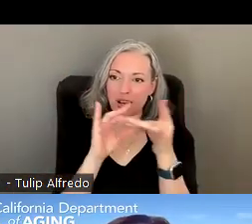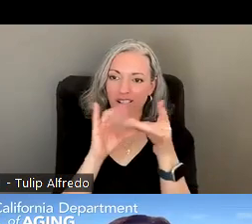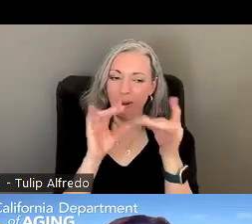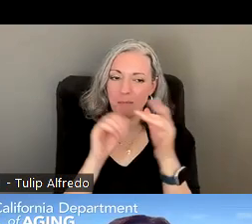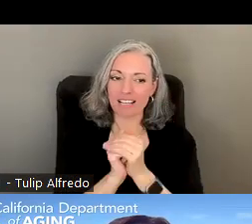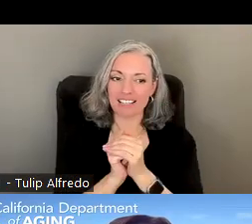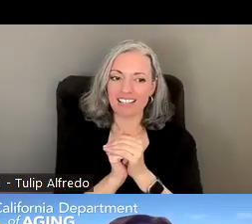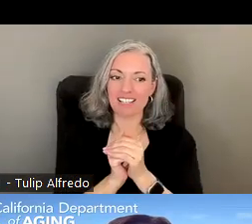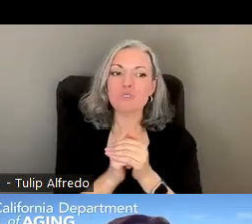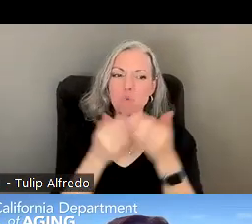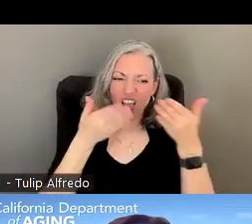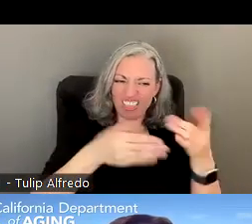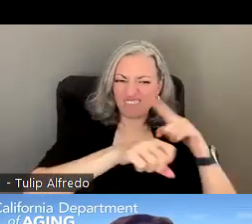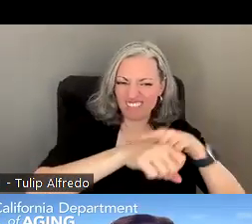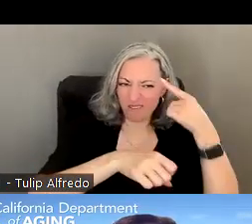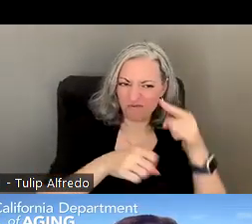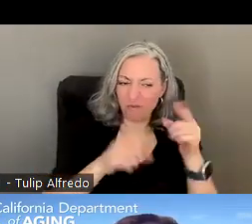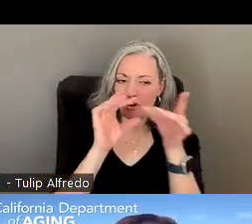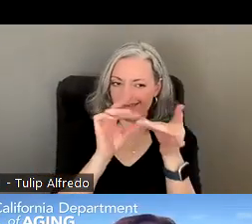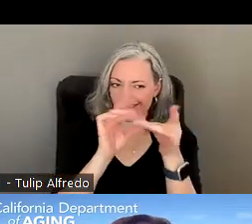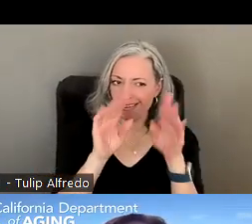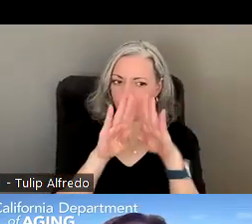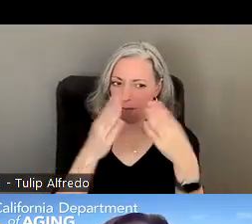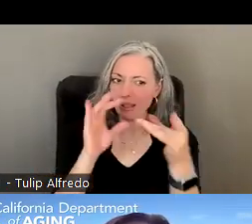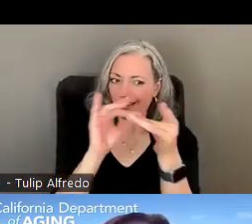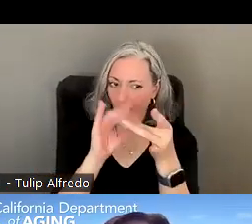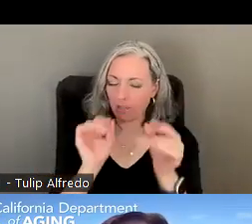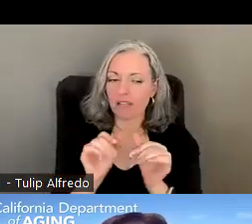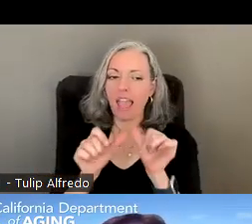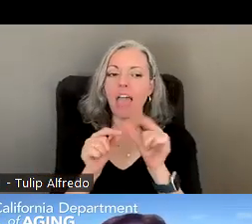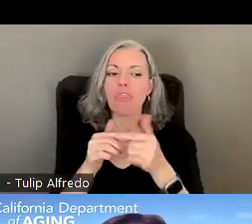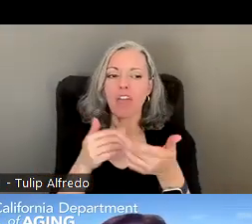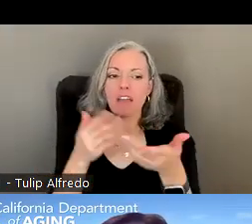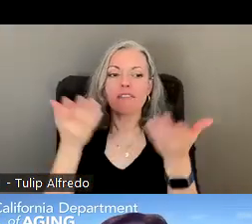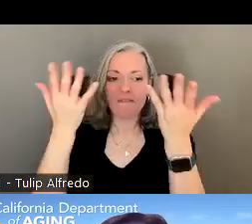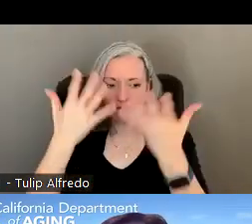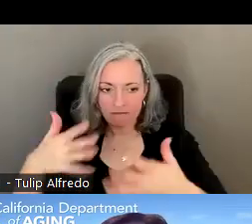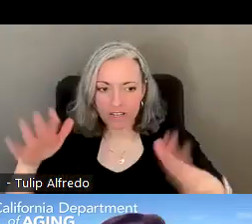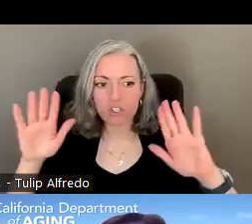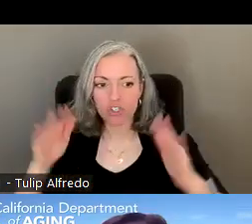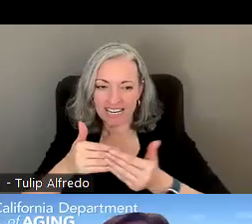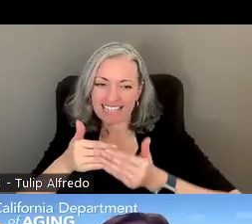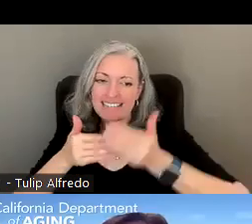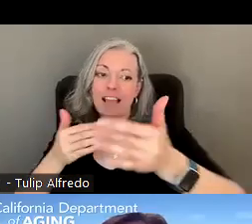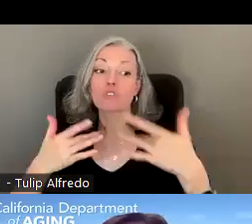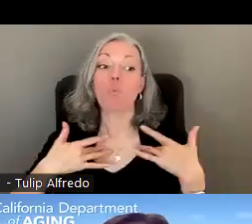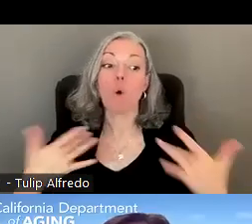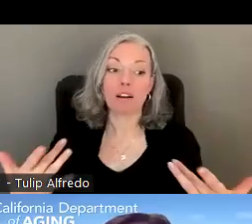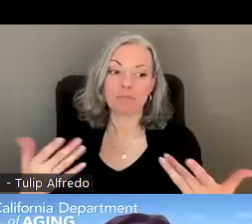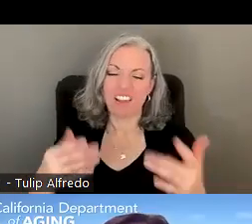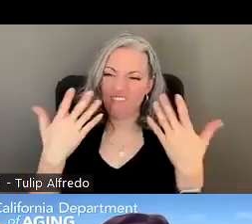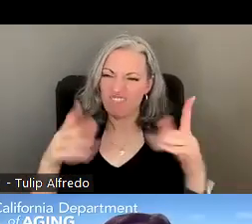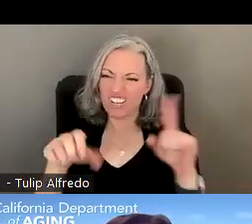leave room and time for public comment, and then we'll move to wrap up and next steps and adjourn the meeting by 1